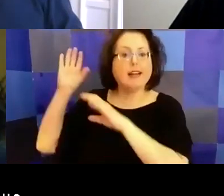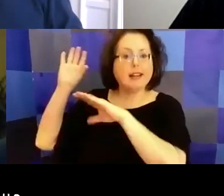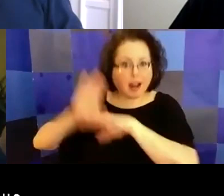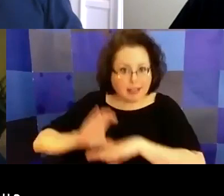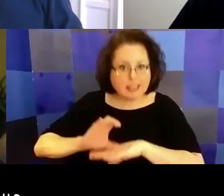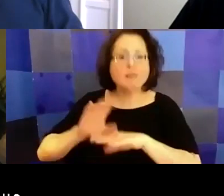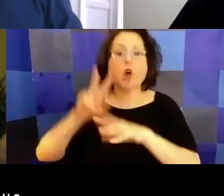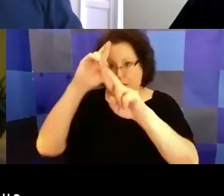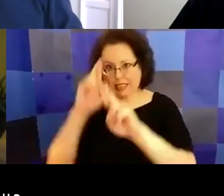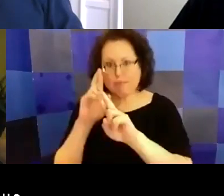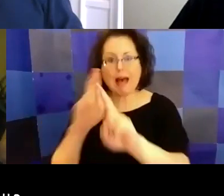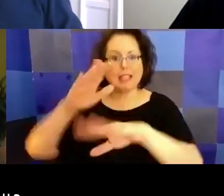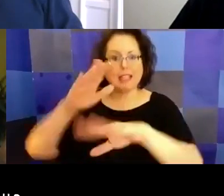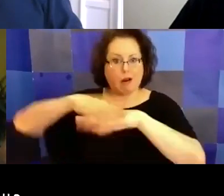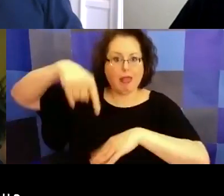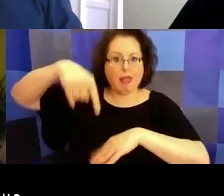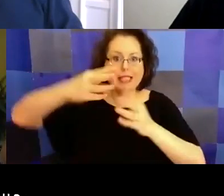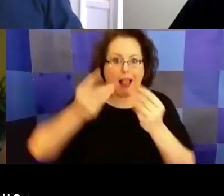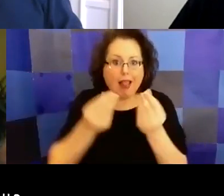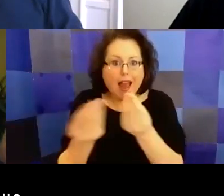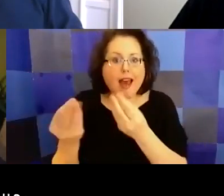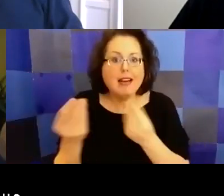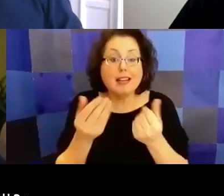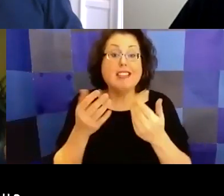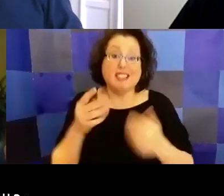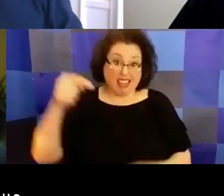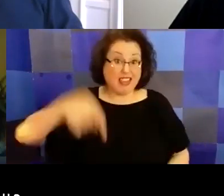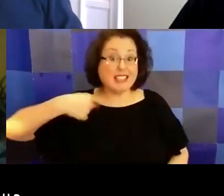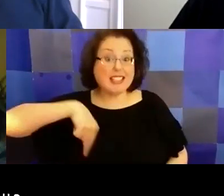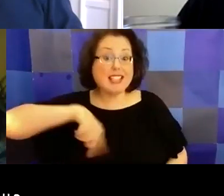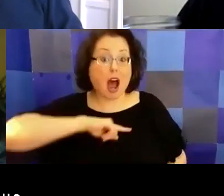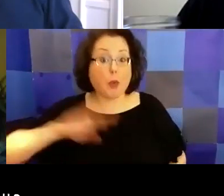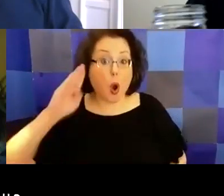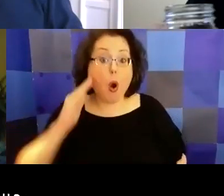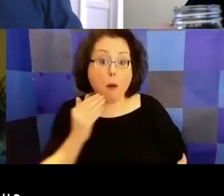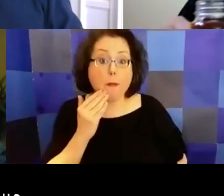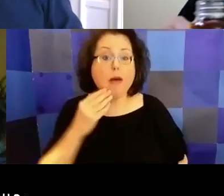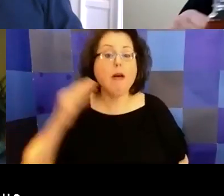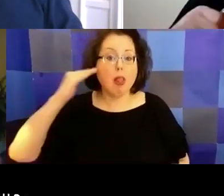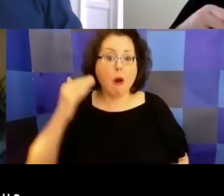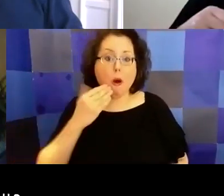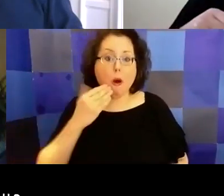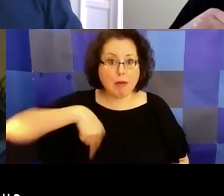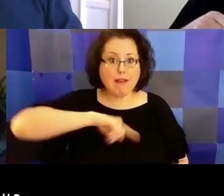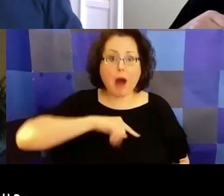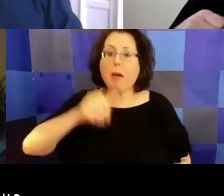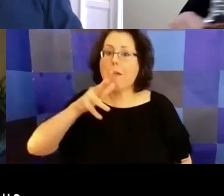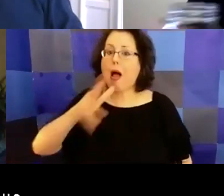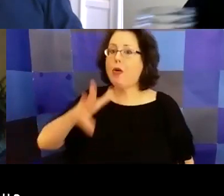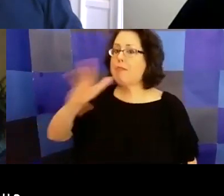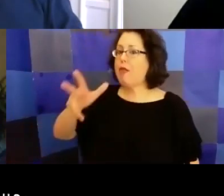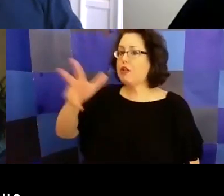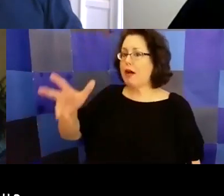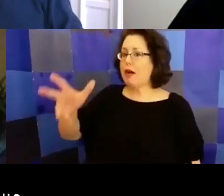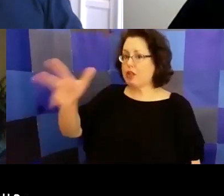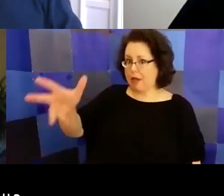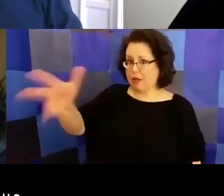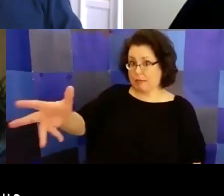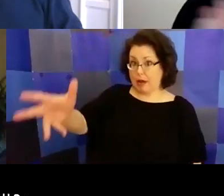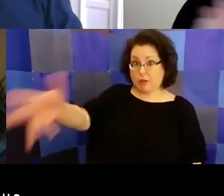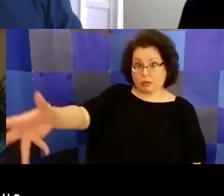our land. After all, this is our home, the home of our mother's mother's mother's mother's mother's mother's mother.